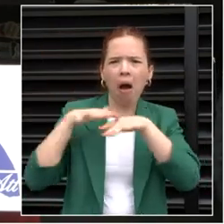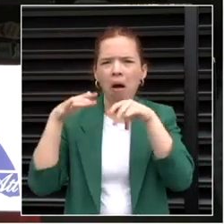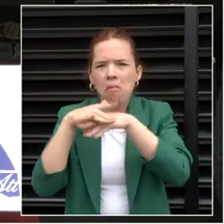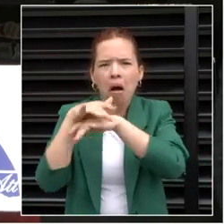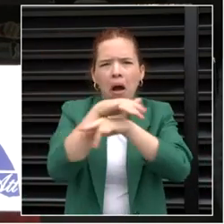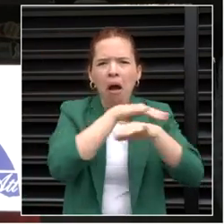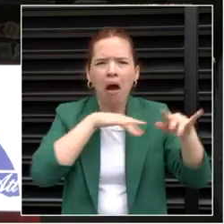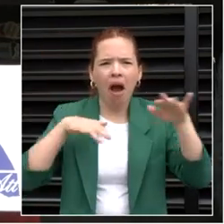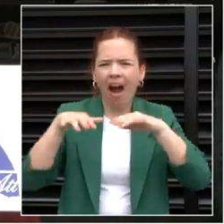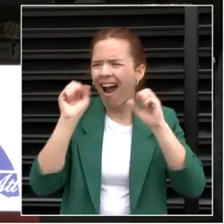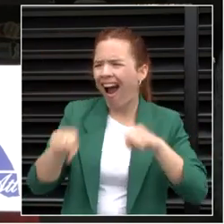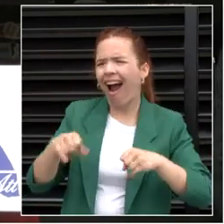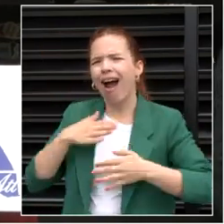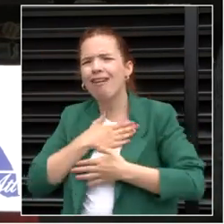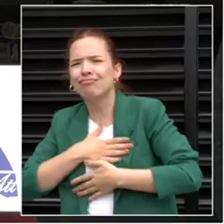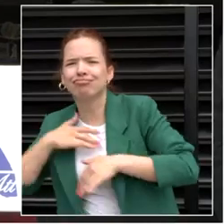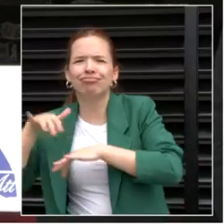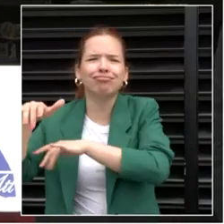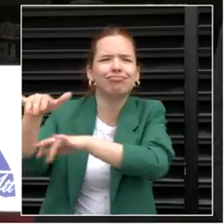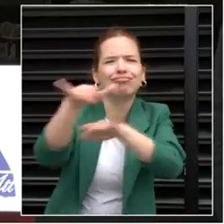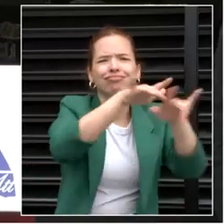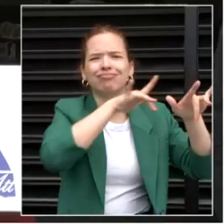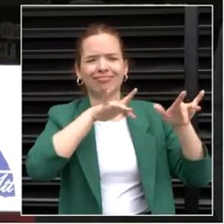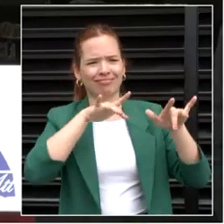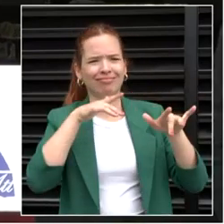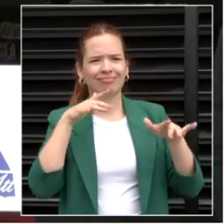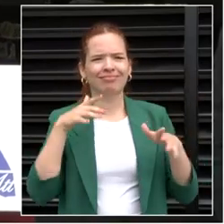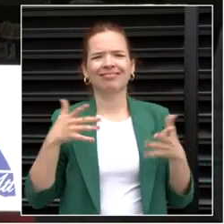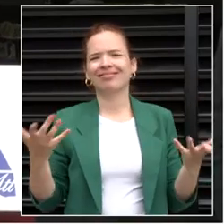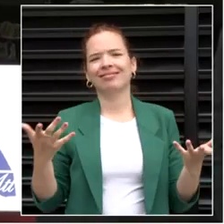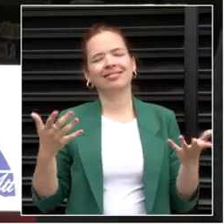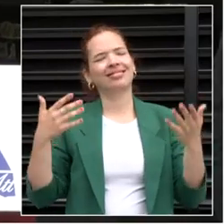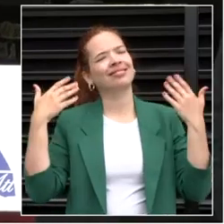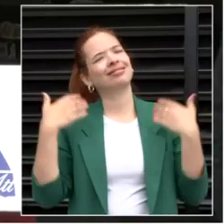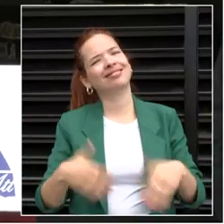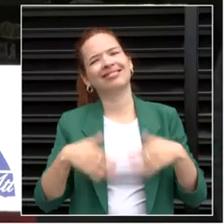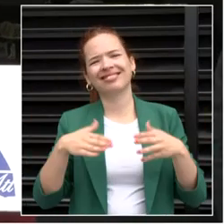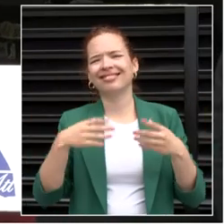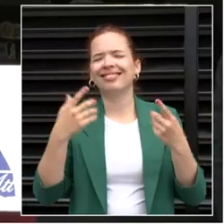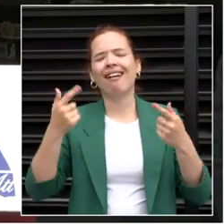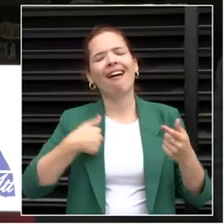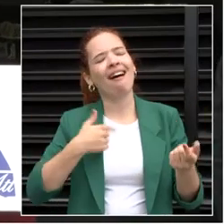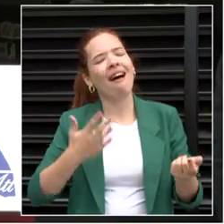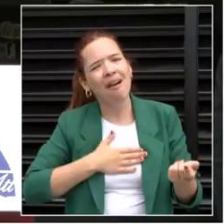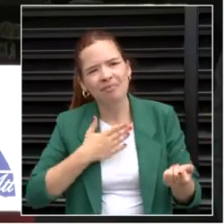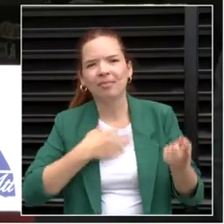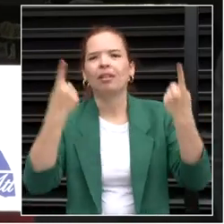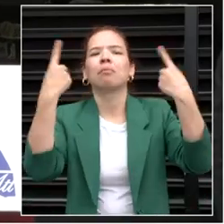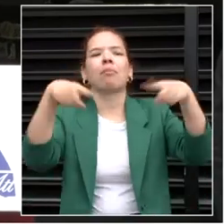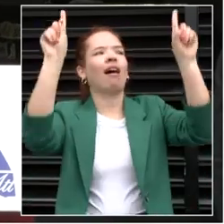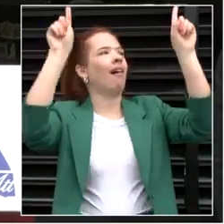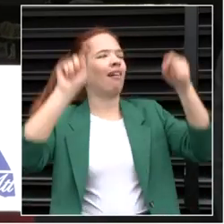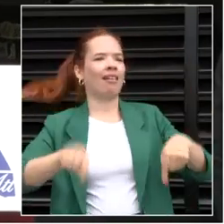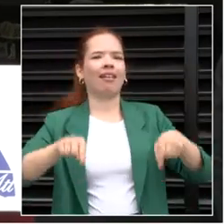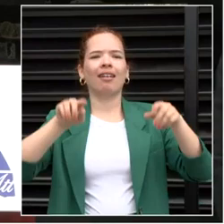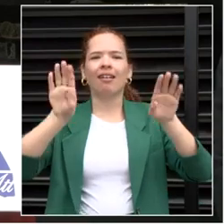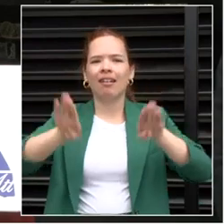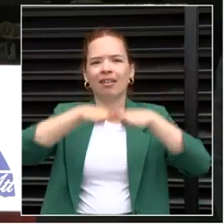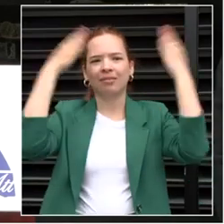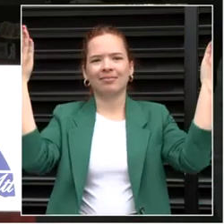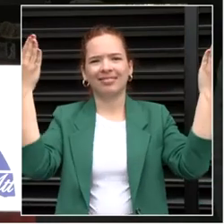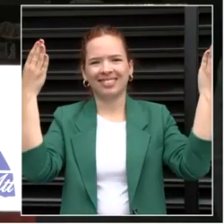so grateful that we have that back. I'm so grateful for fans like the Foo Fighters who come to Washington,